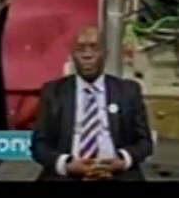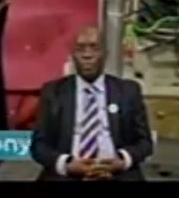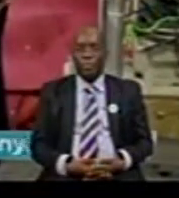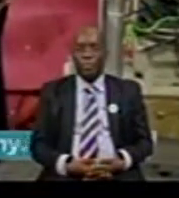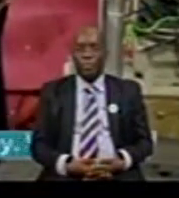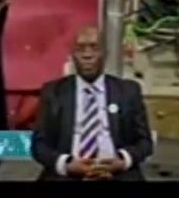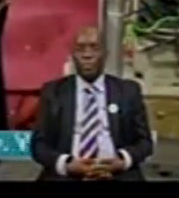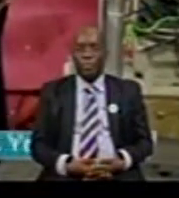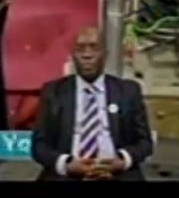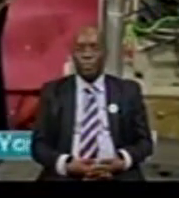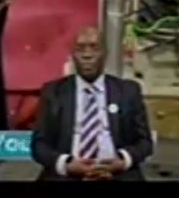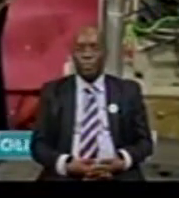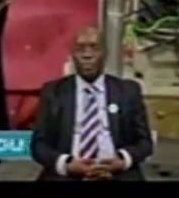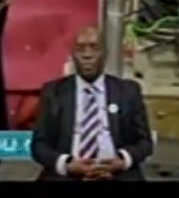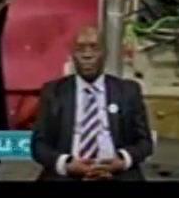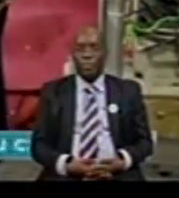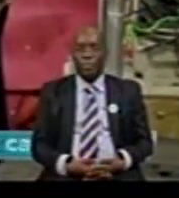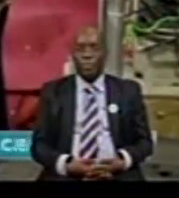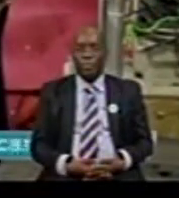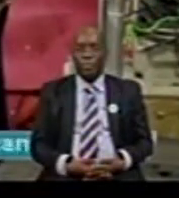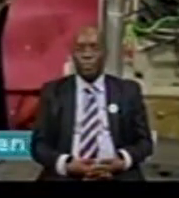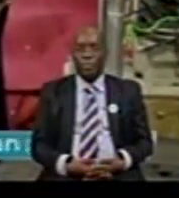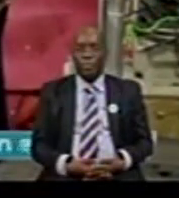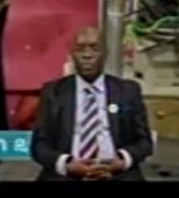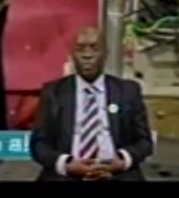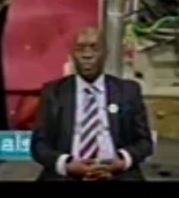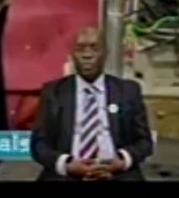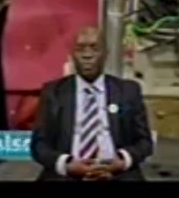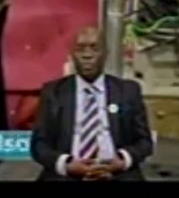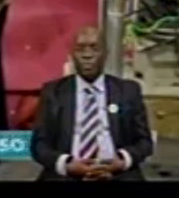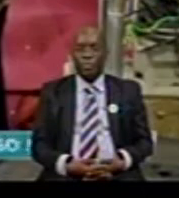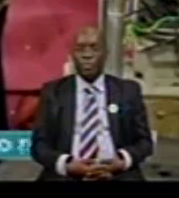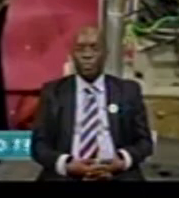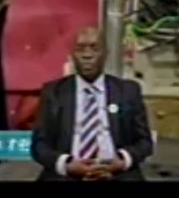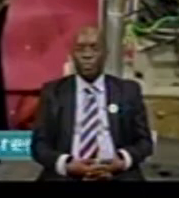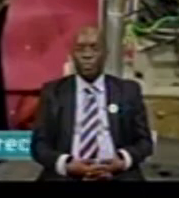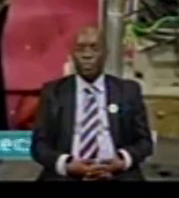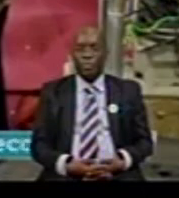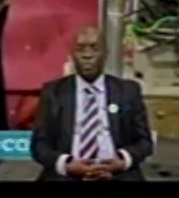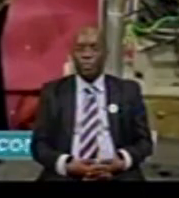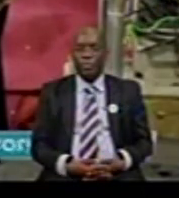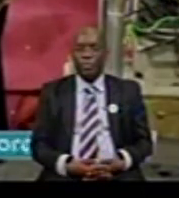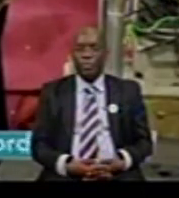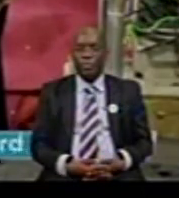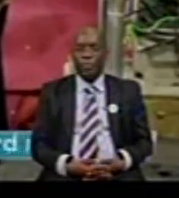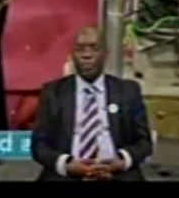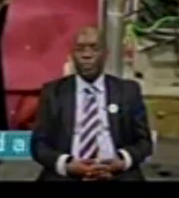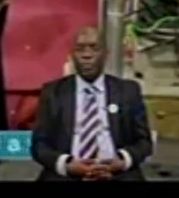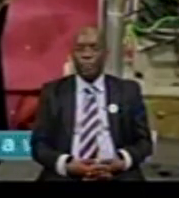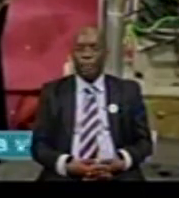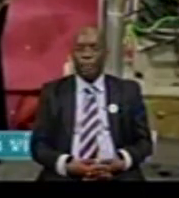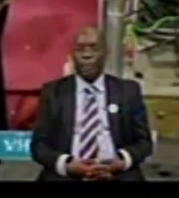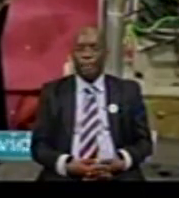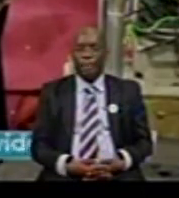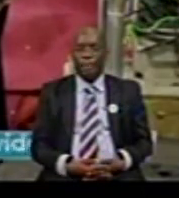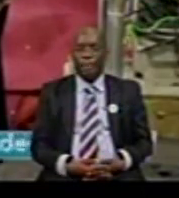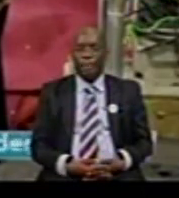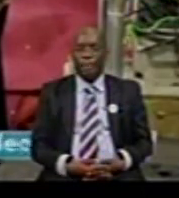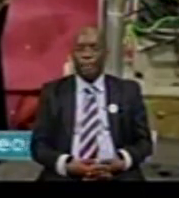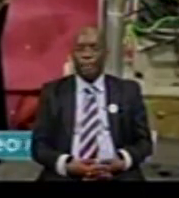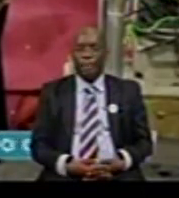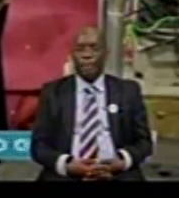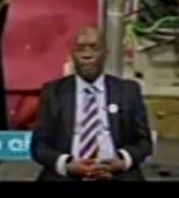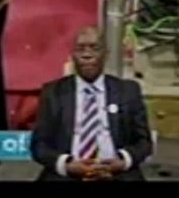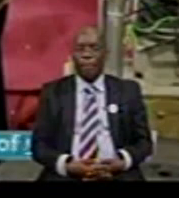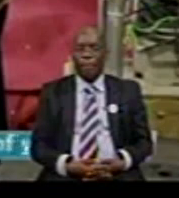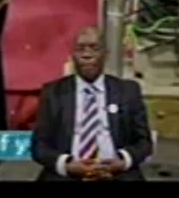of dizziness and faintness. She only struggled to stabilize herself. But